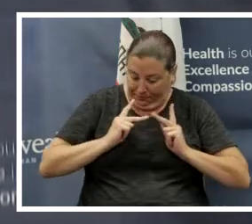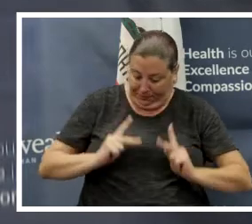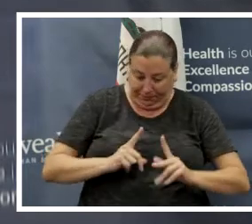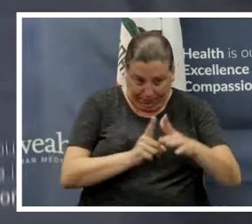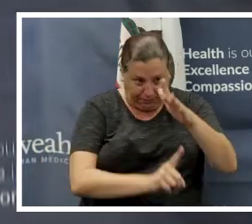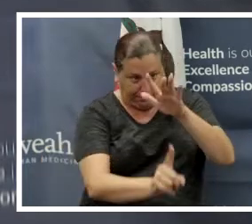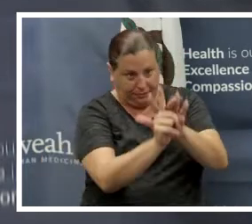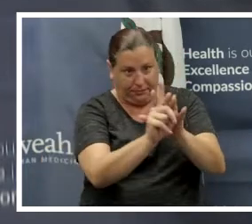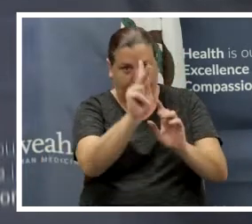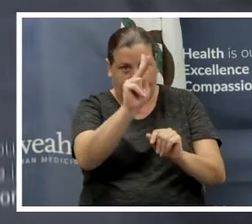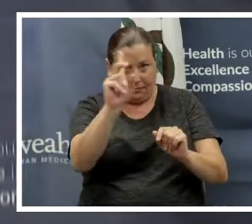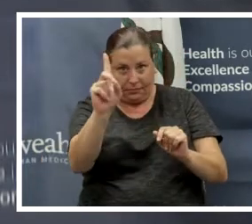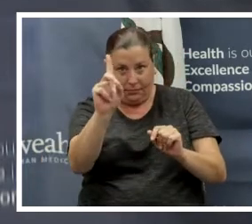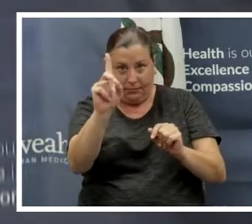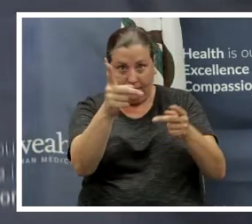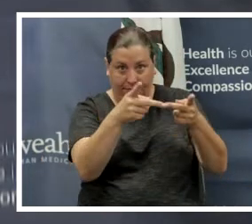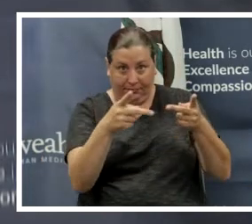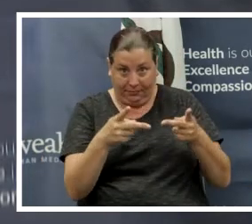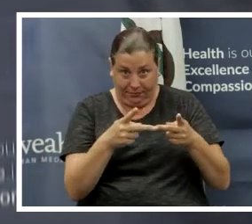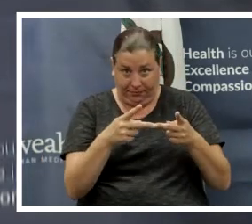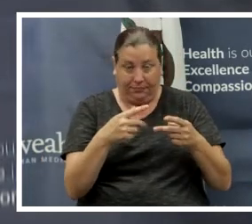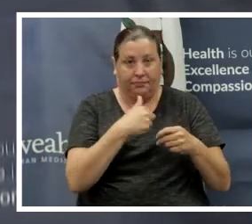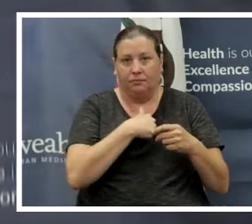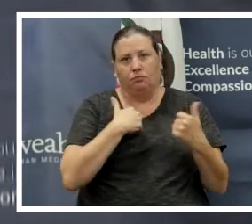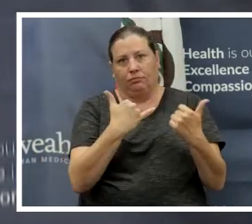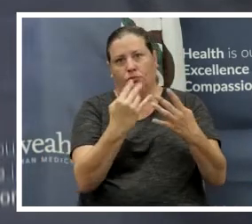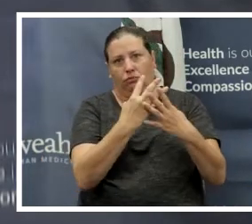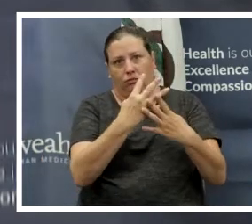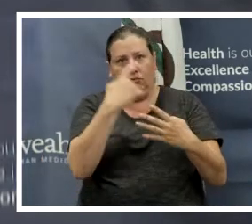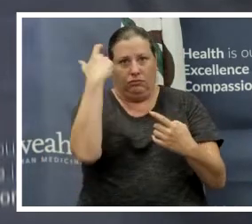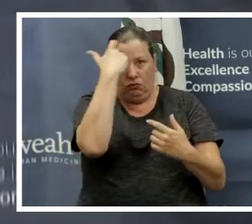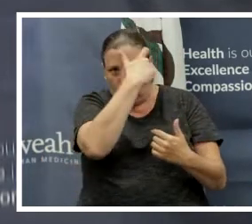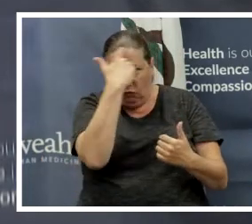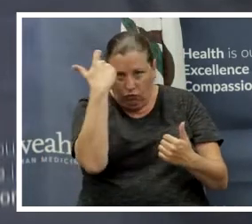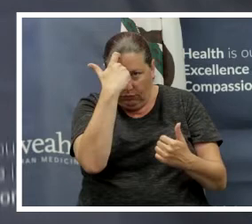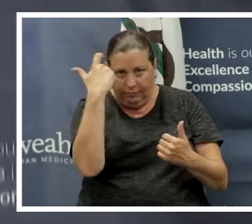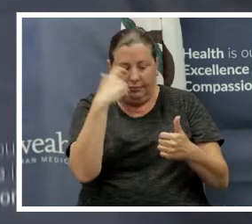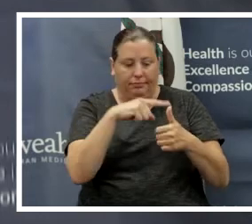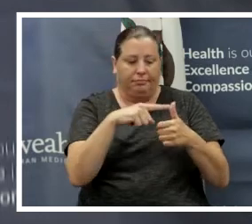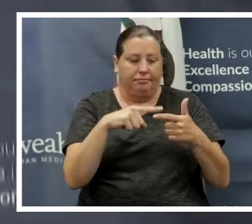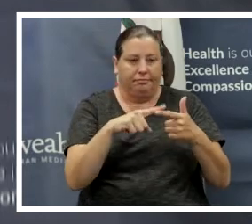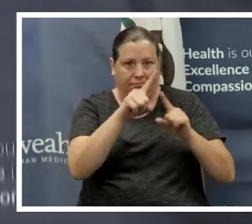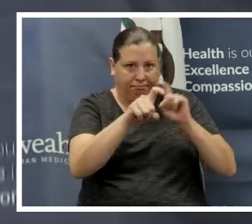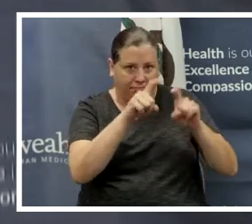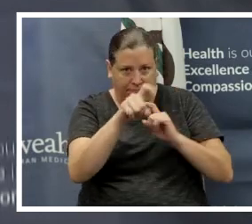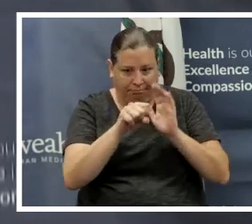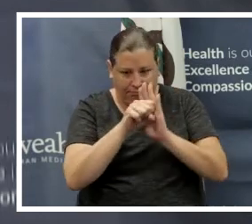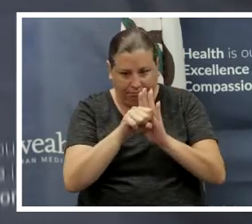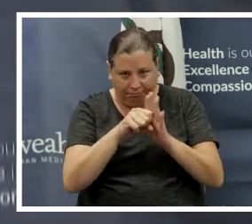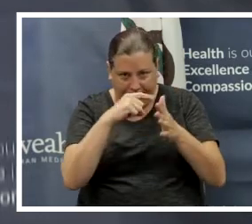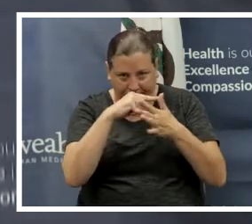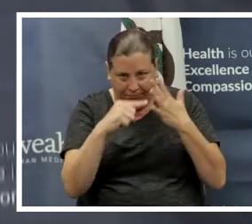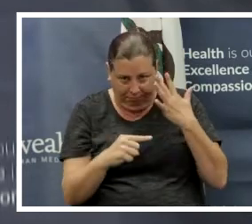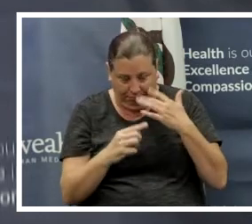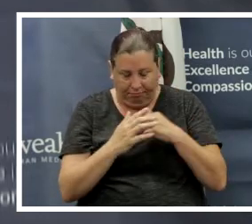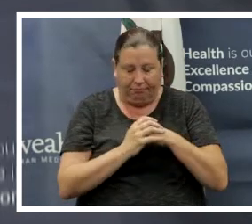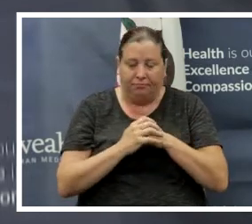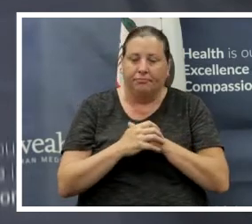Delta facility, we now screen them with a temperature test. We go through the symptoms, and if